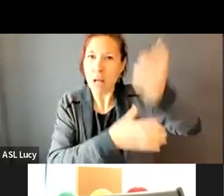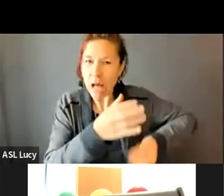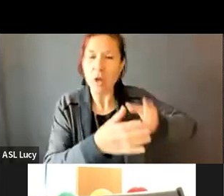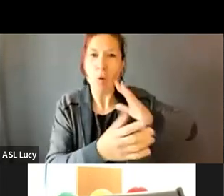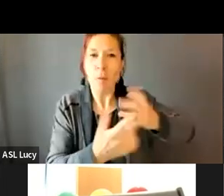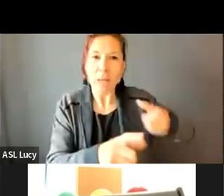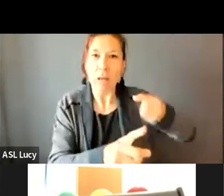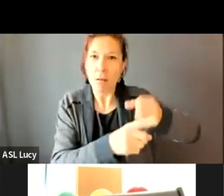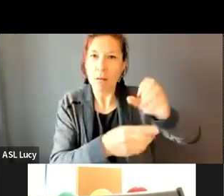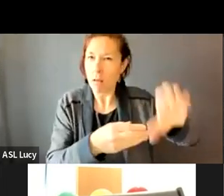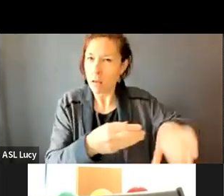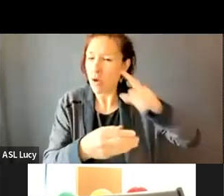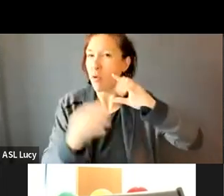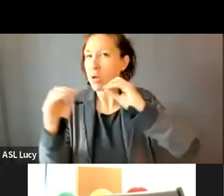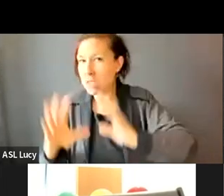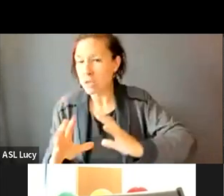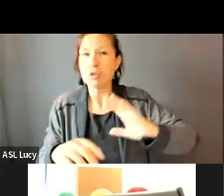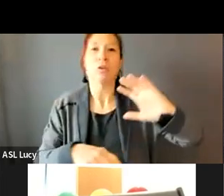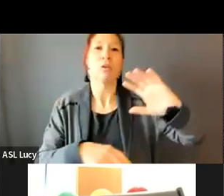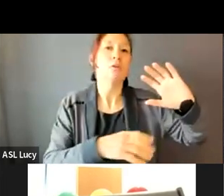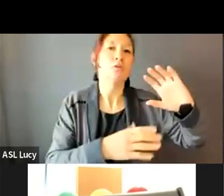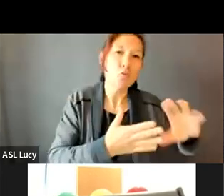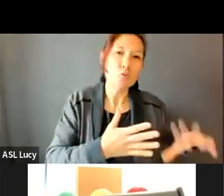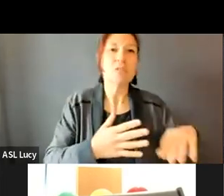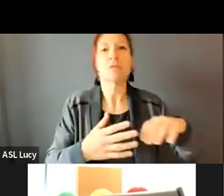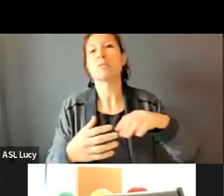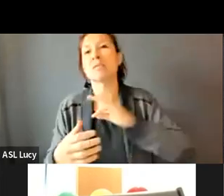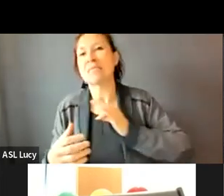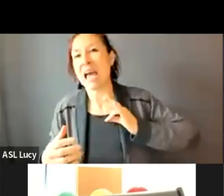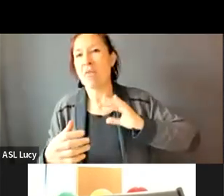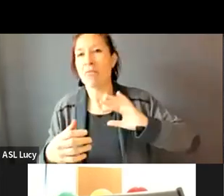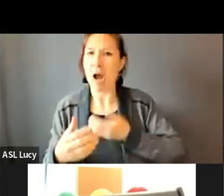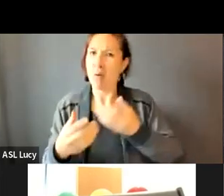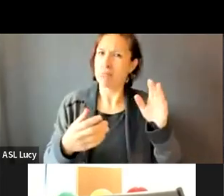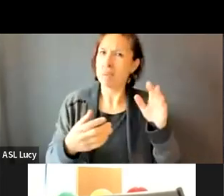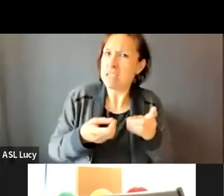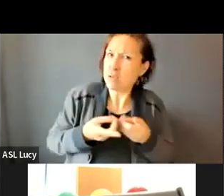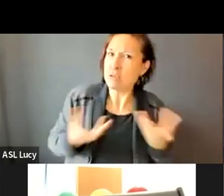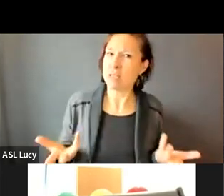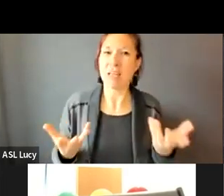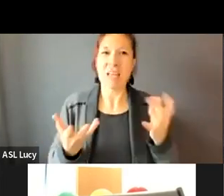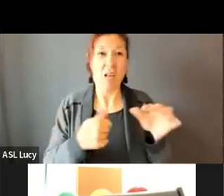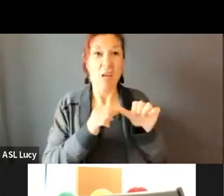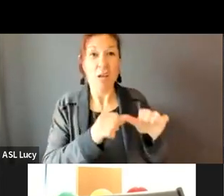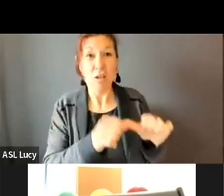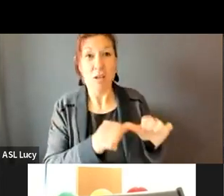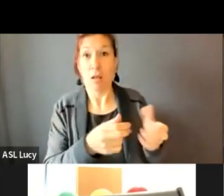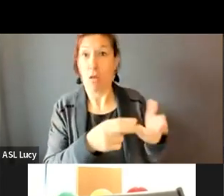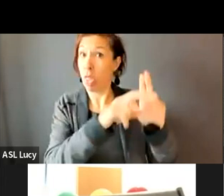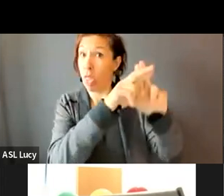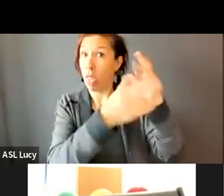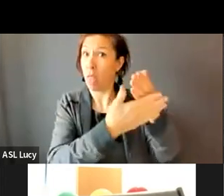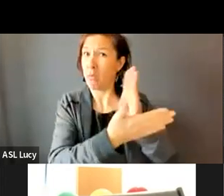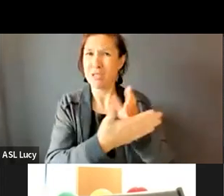educators for support staff in our district so going down the road of continuing to increase our budget